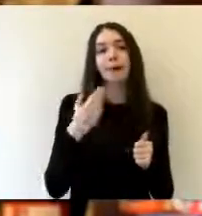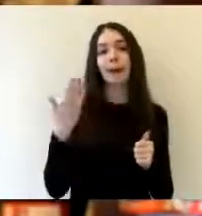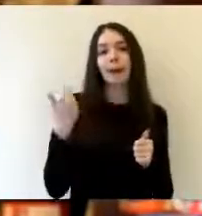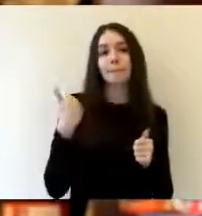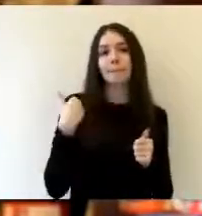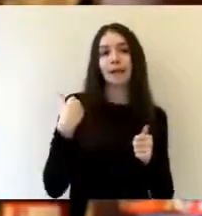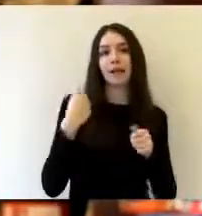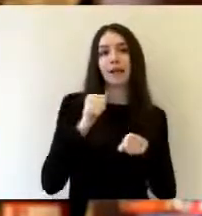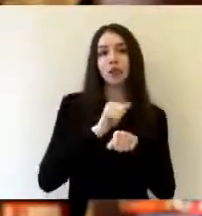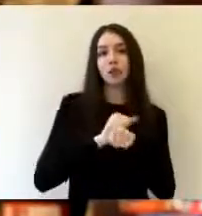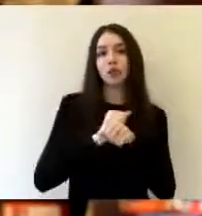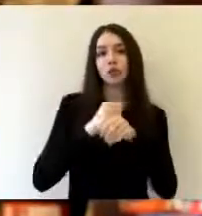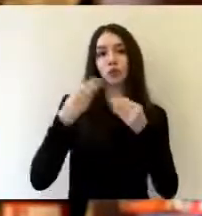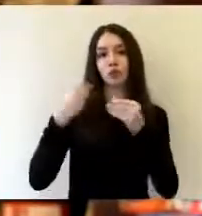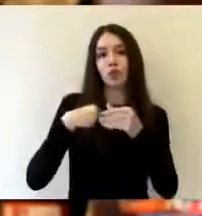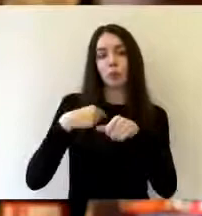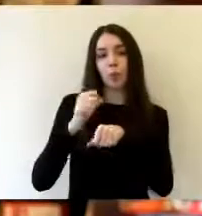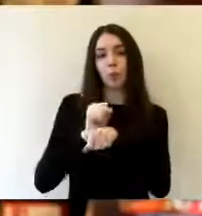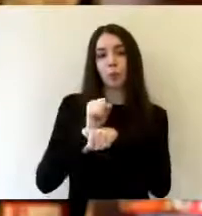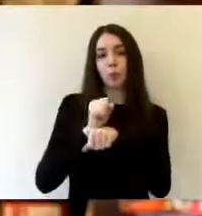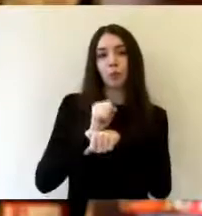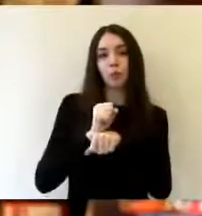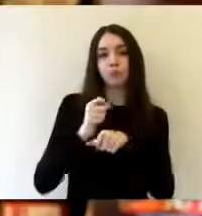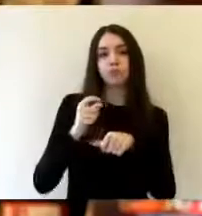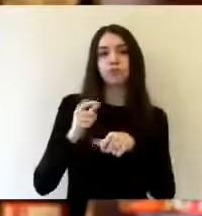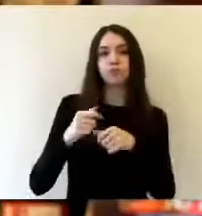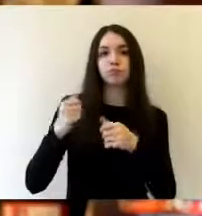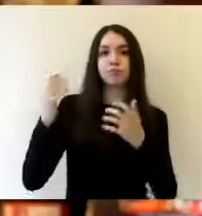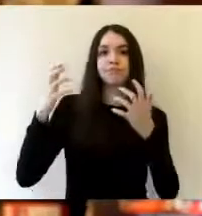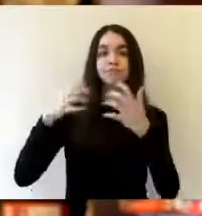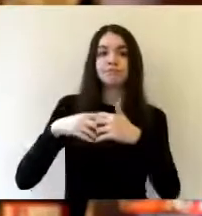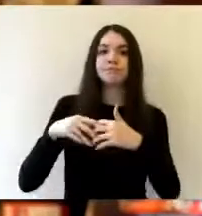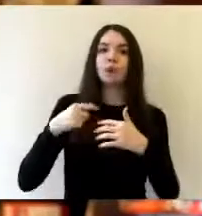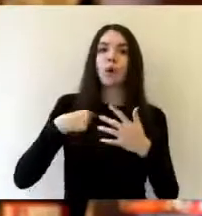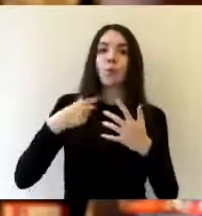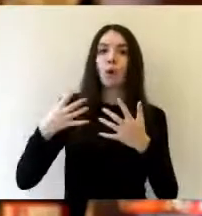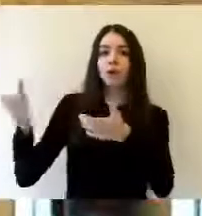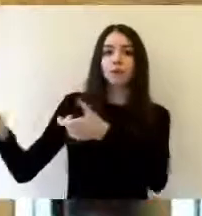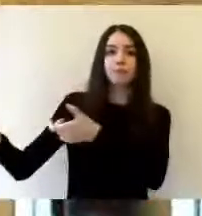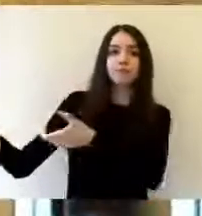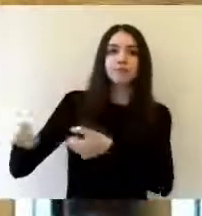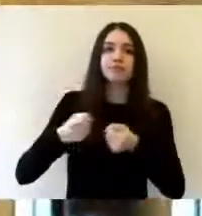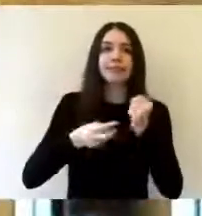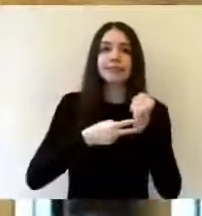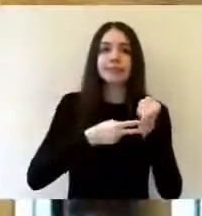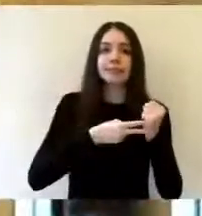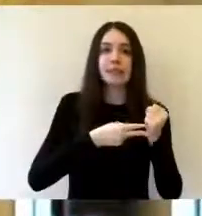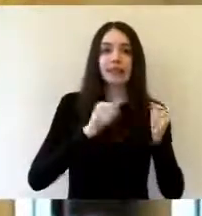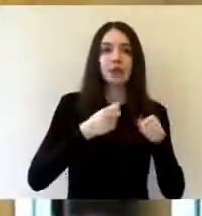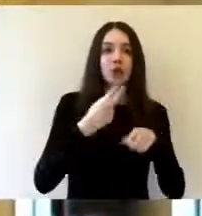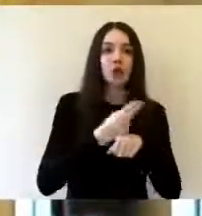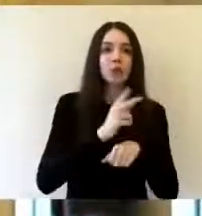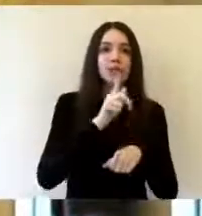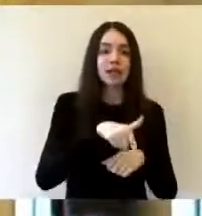when they were getting rid of stuff. So it's like, that has a history. So I guess maybe that's my favorite kind of stone to carve, is the stone that I have like a personal relationship